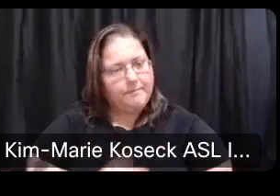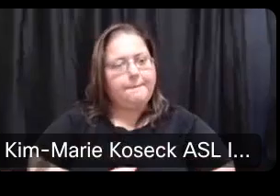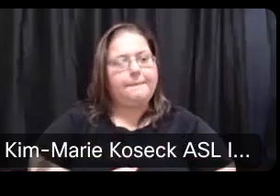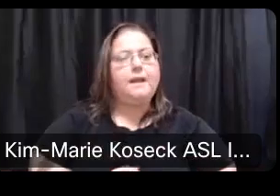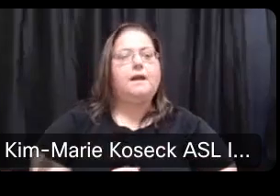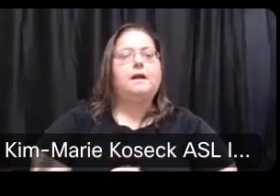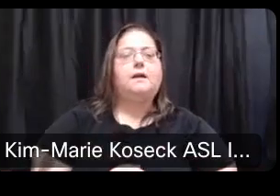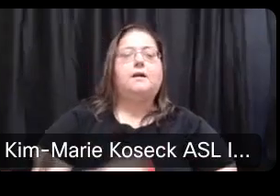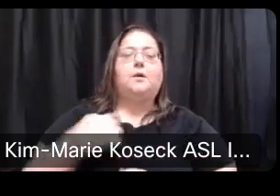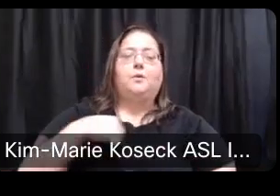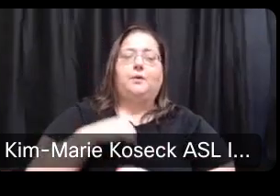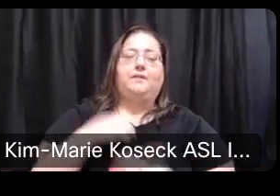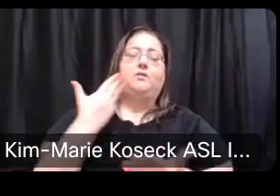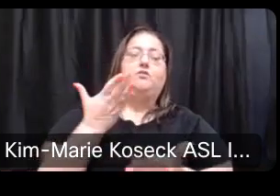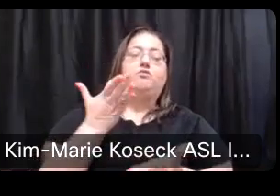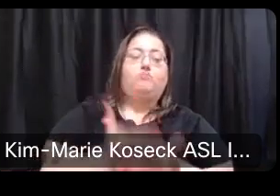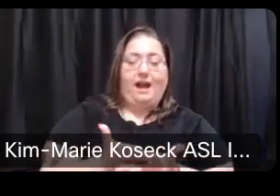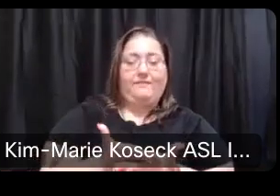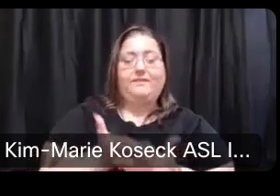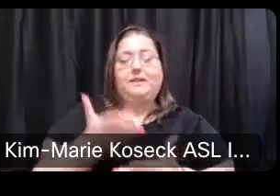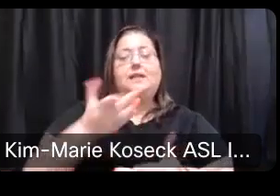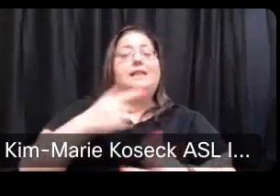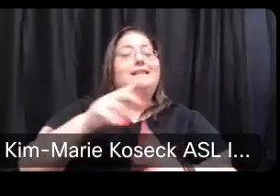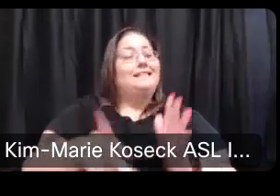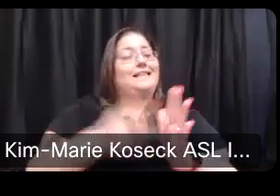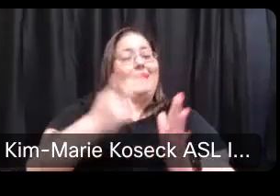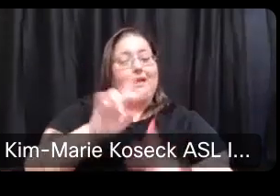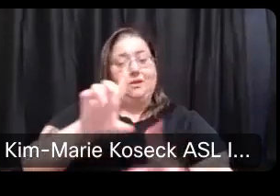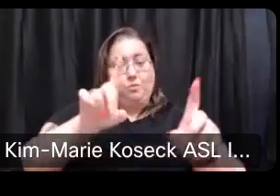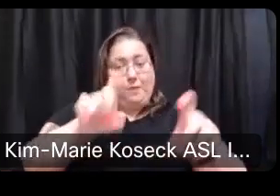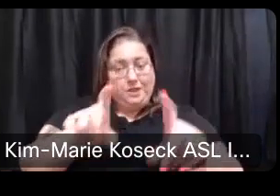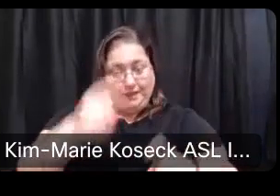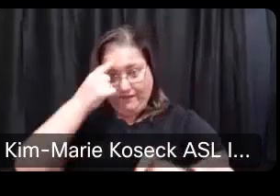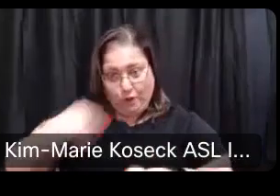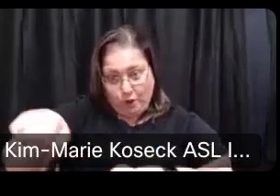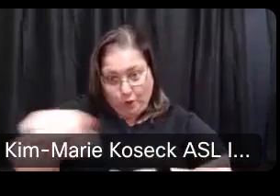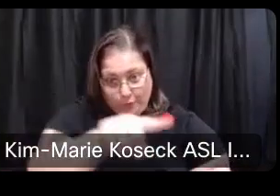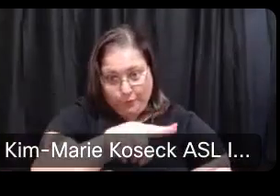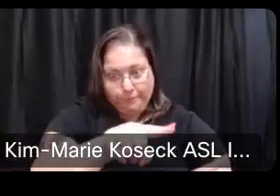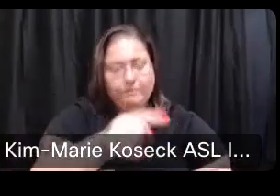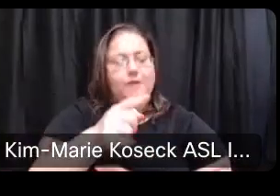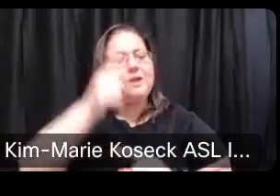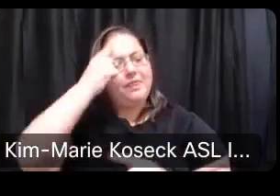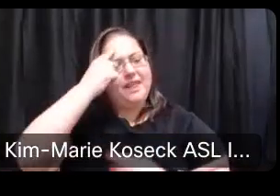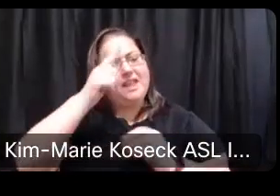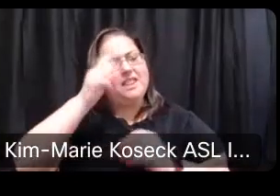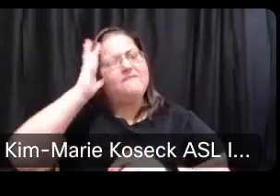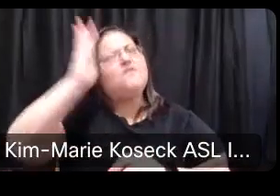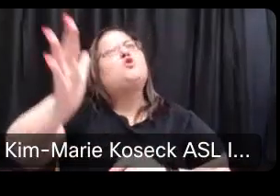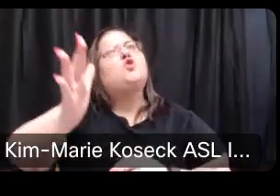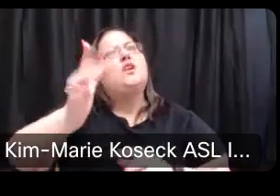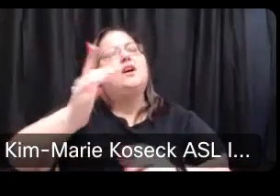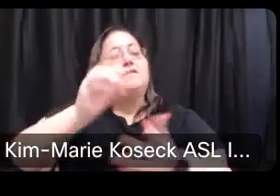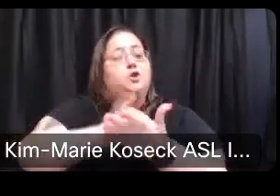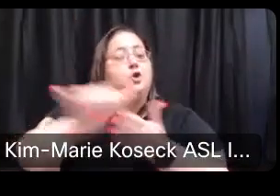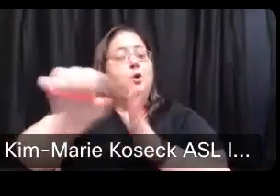We have now arrived at our second polling question. When you think about the future of New York State, which